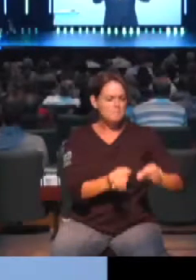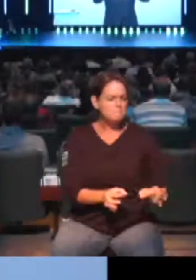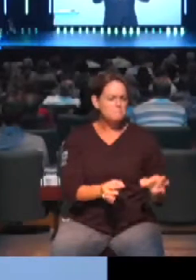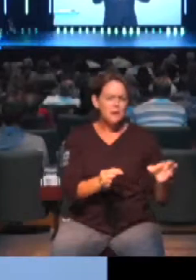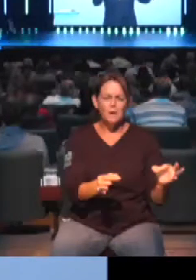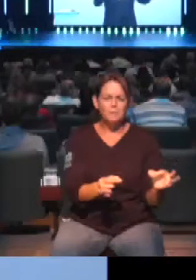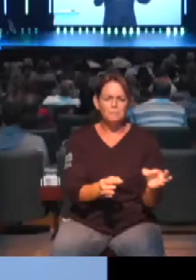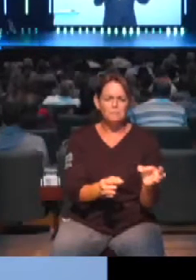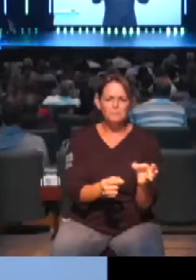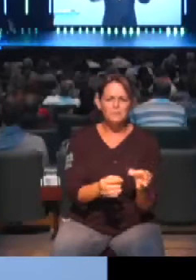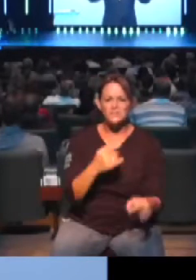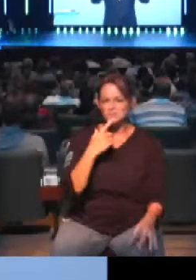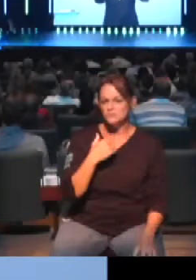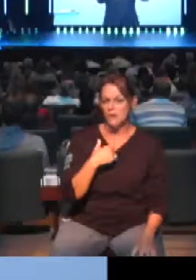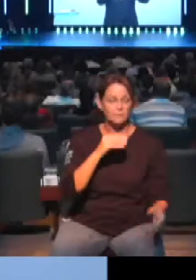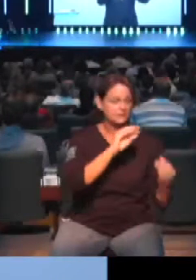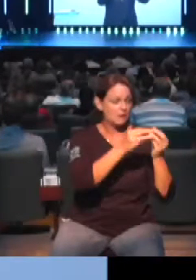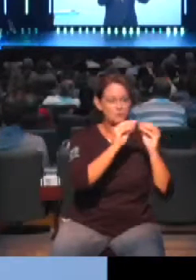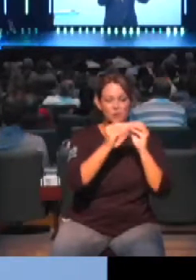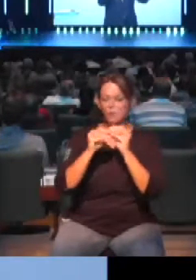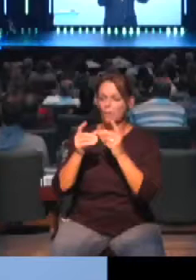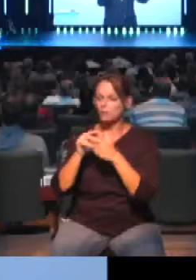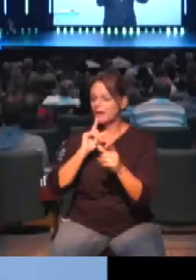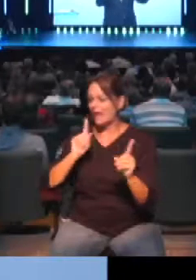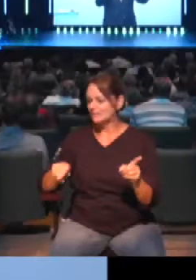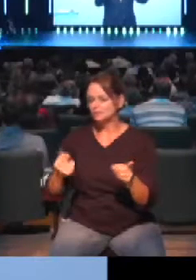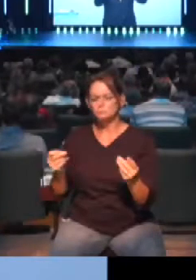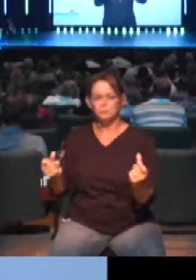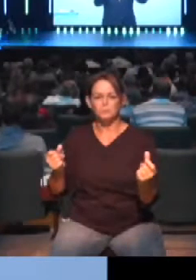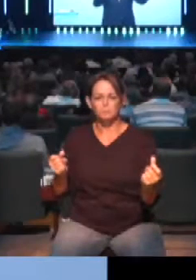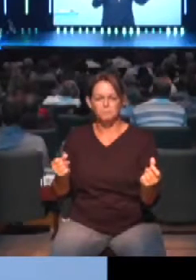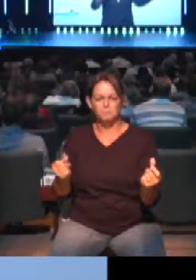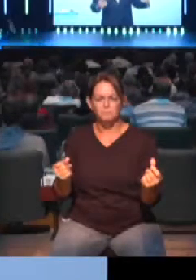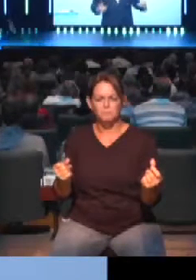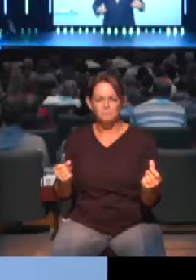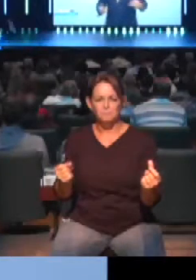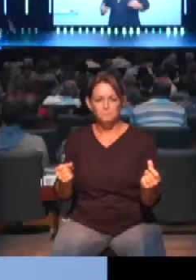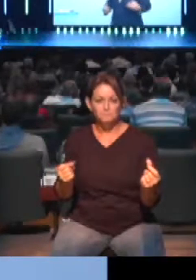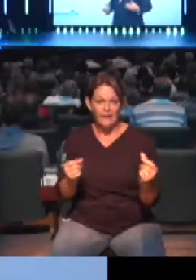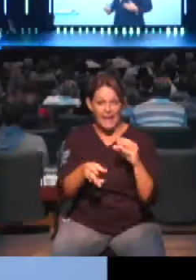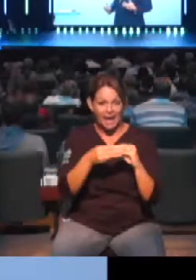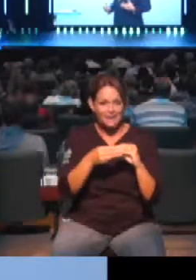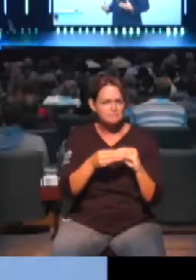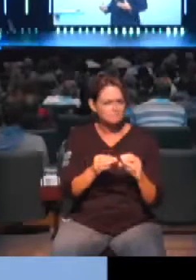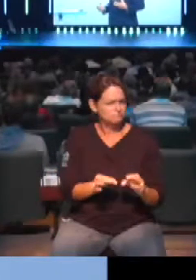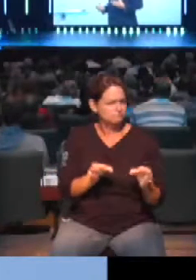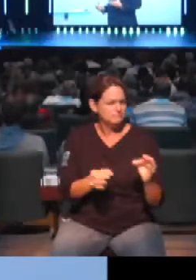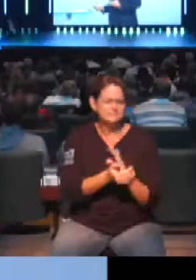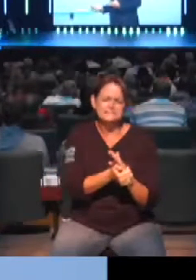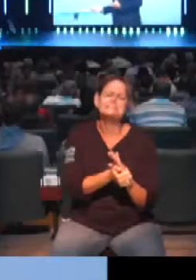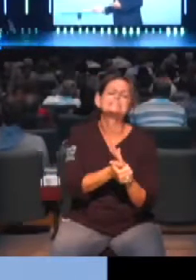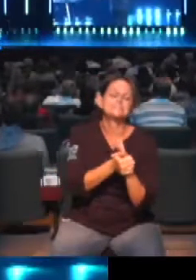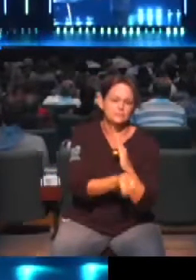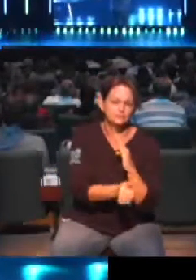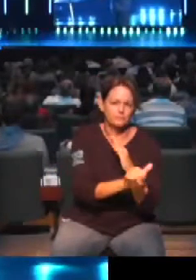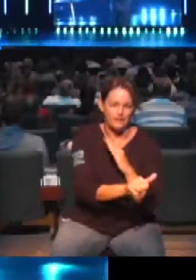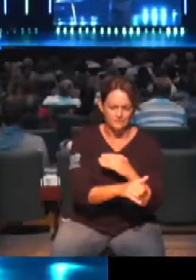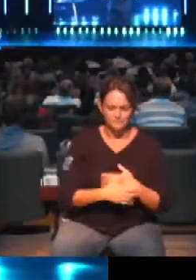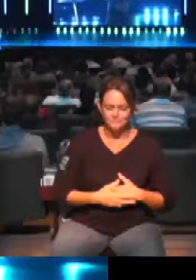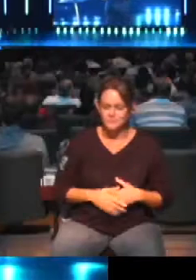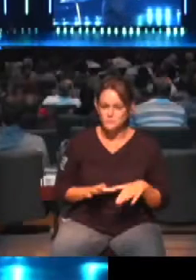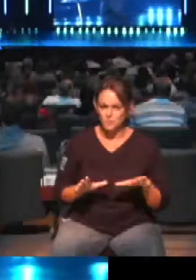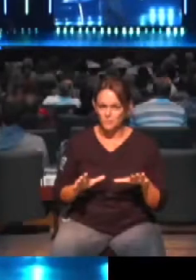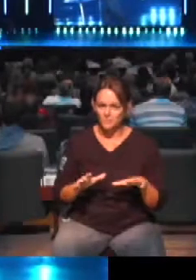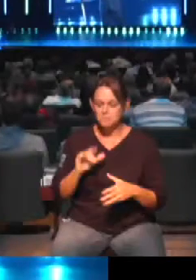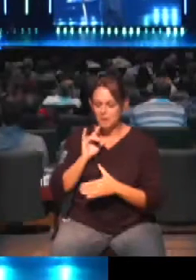They just add up. Well, if you named numbers, I'd have the sum of them, it just adds up. And so one time, Debbie and I were